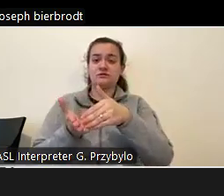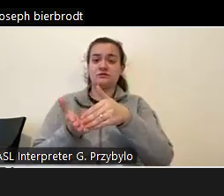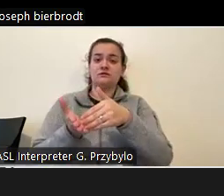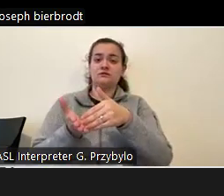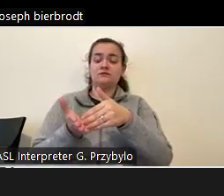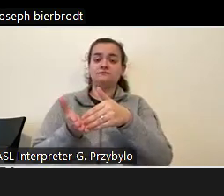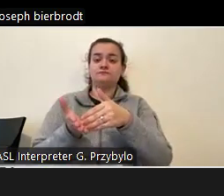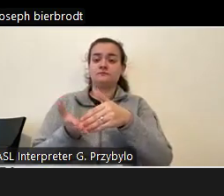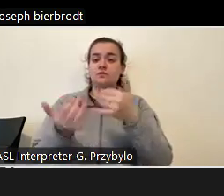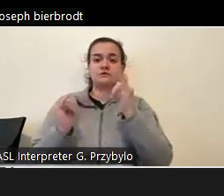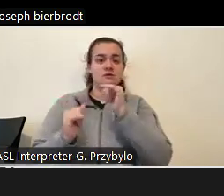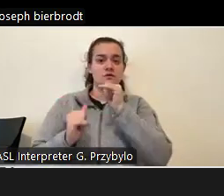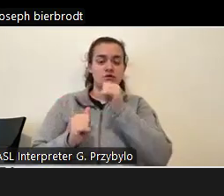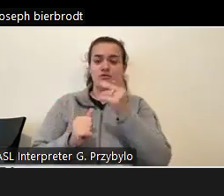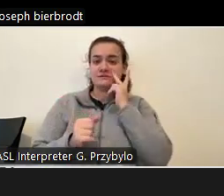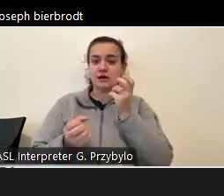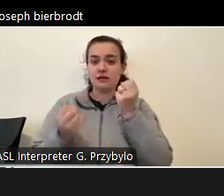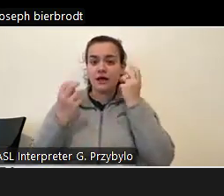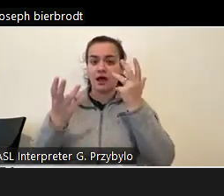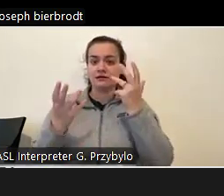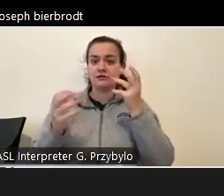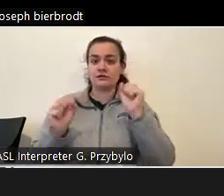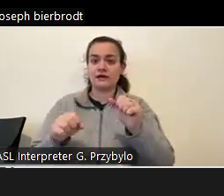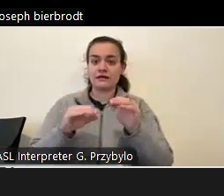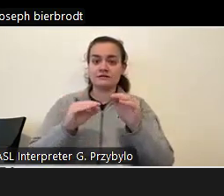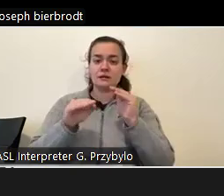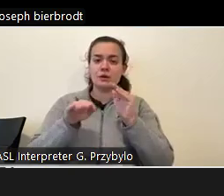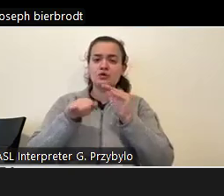we still don't see a lot. We can see the slow,